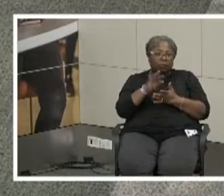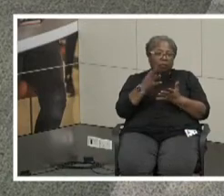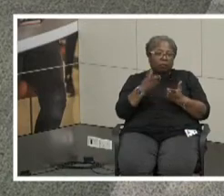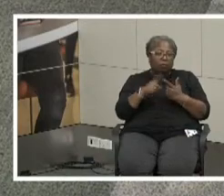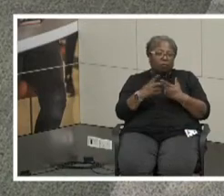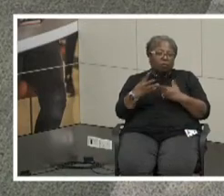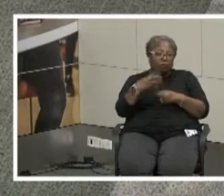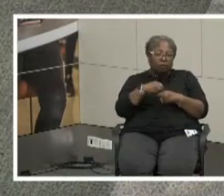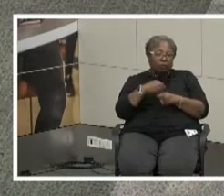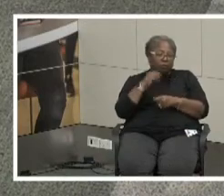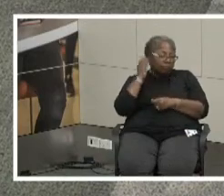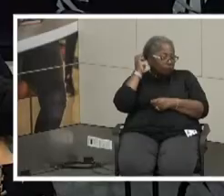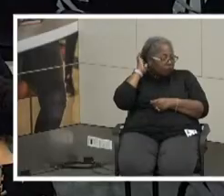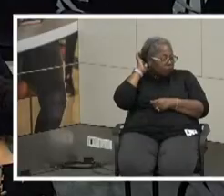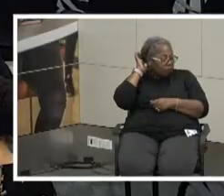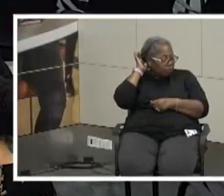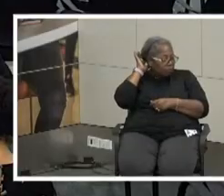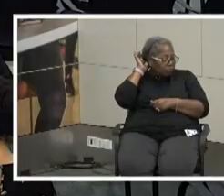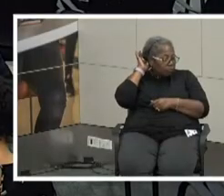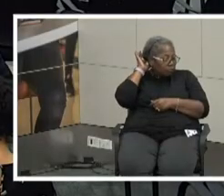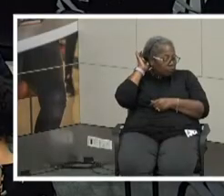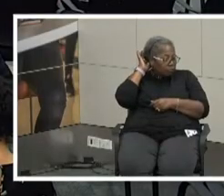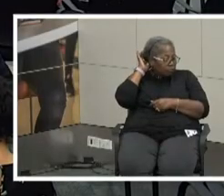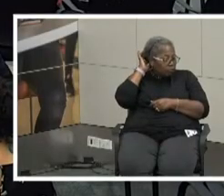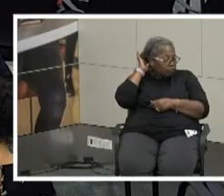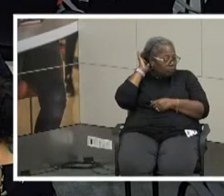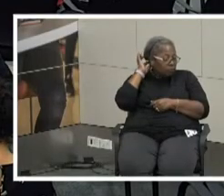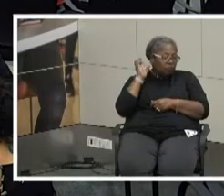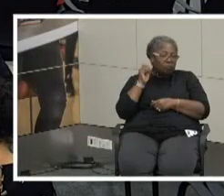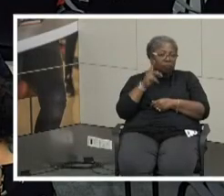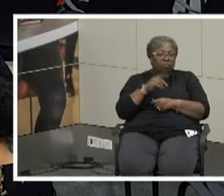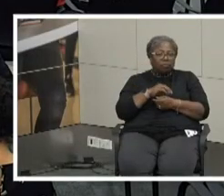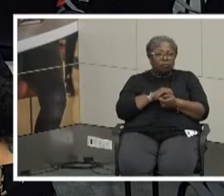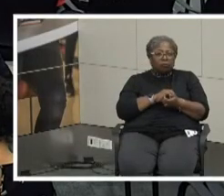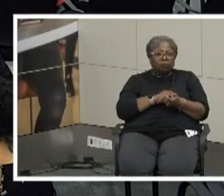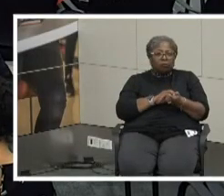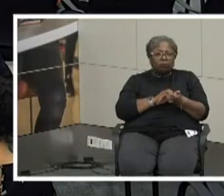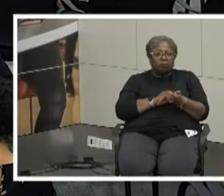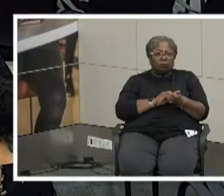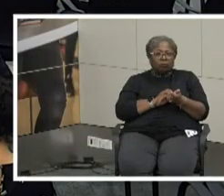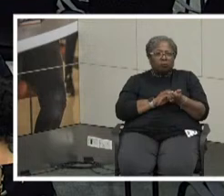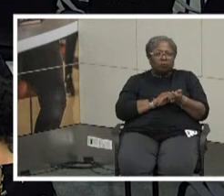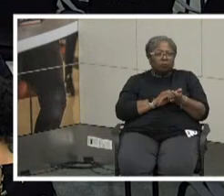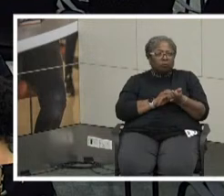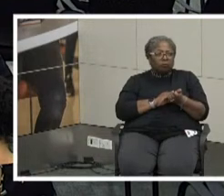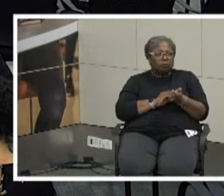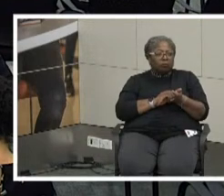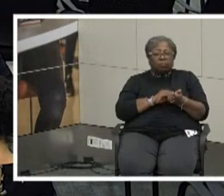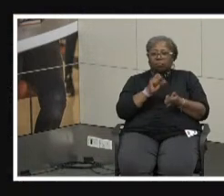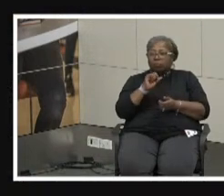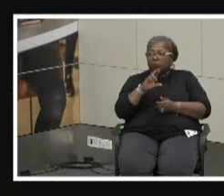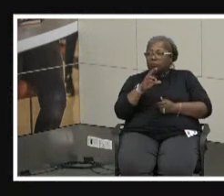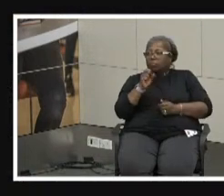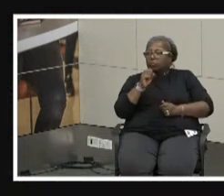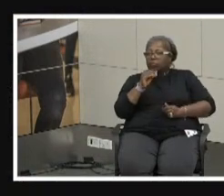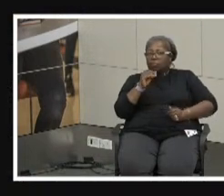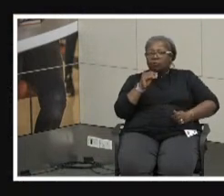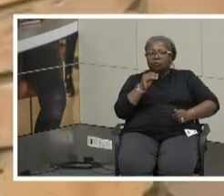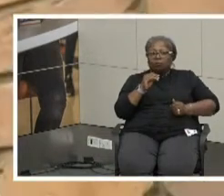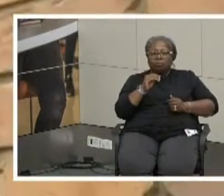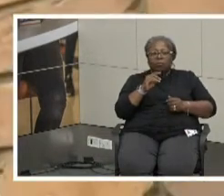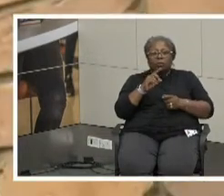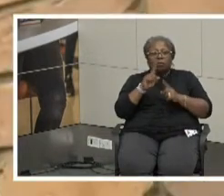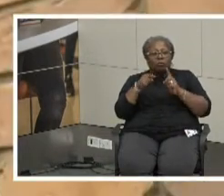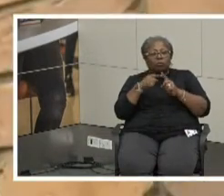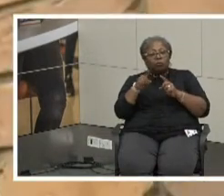to participate okay any other govern yes sir and so in the files when you